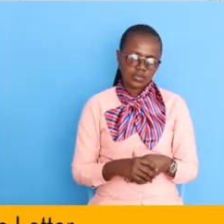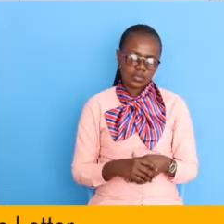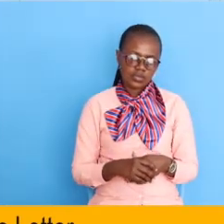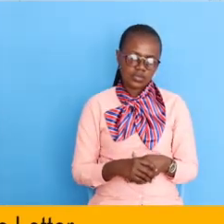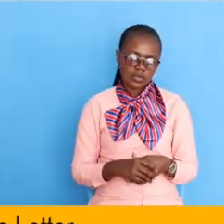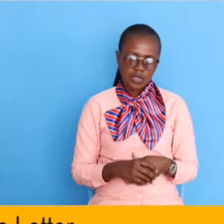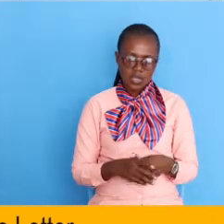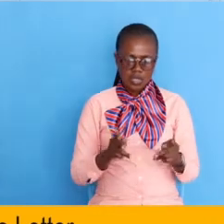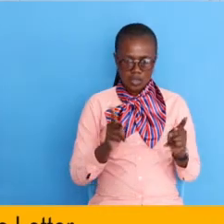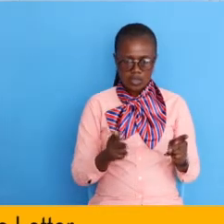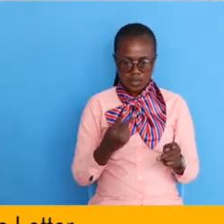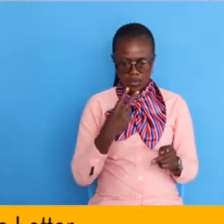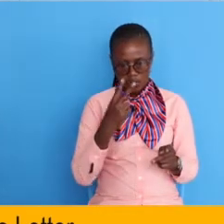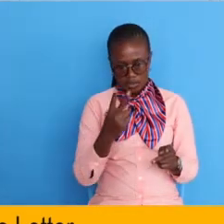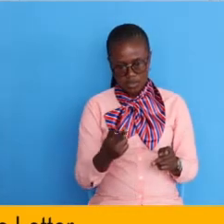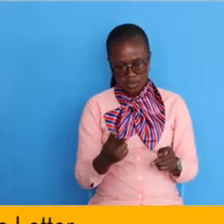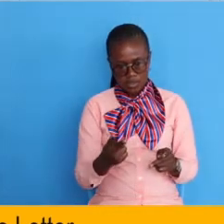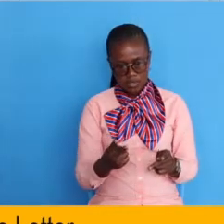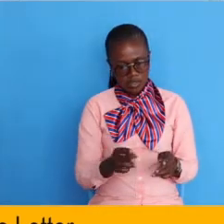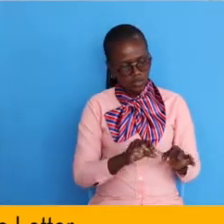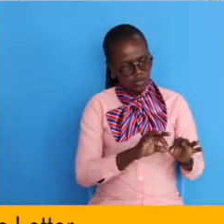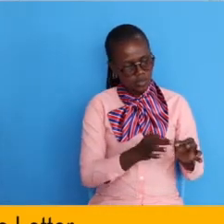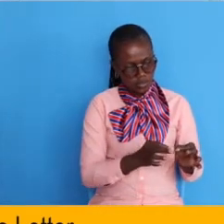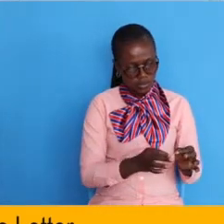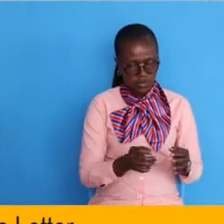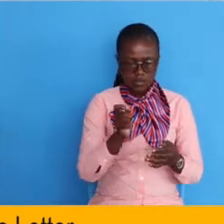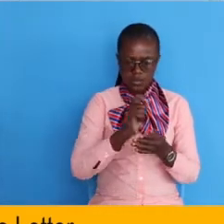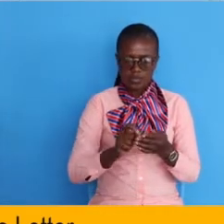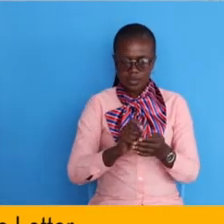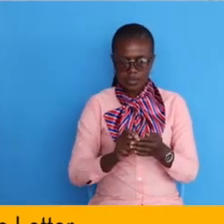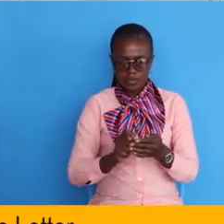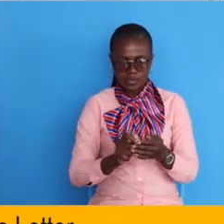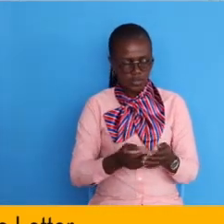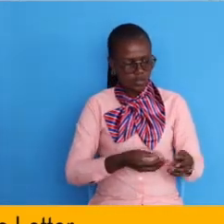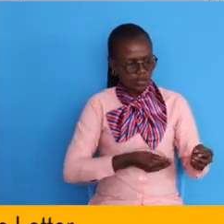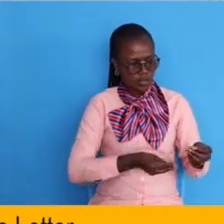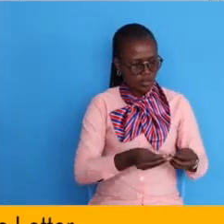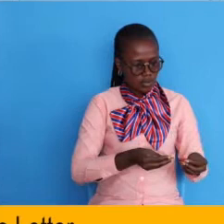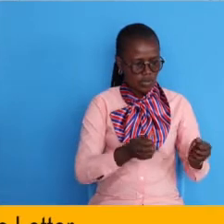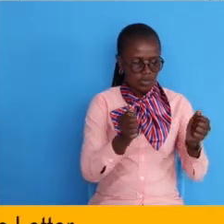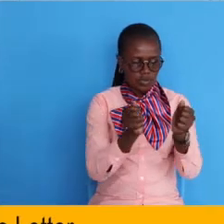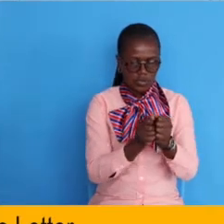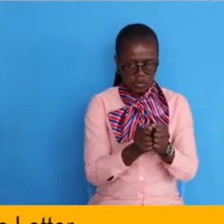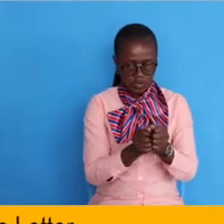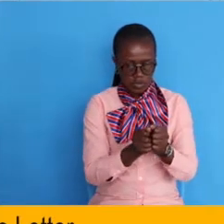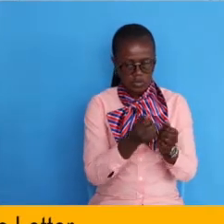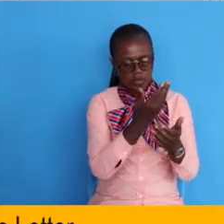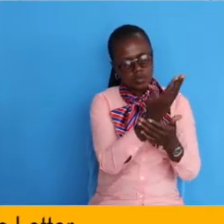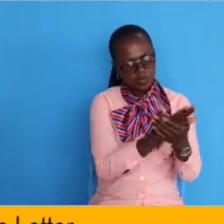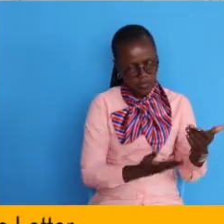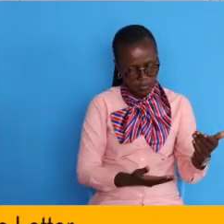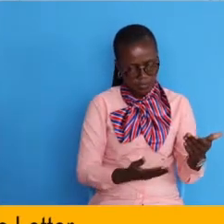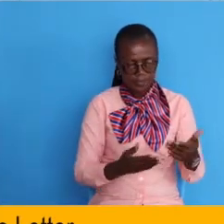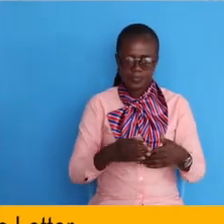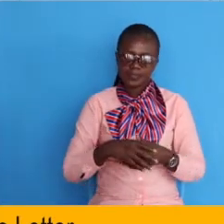just seen, this is the way how we can write these aspects of business